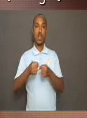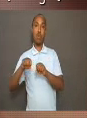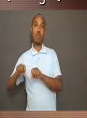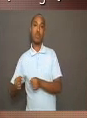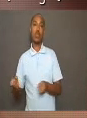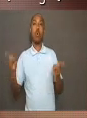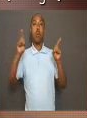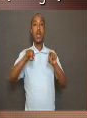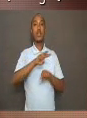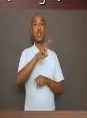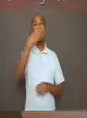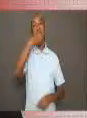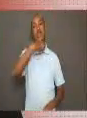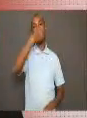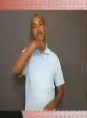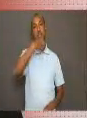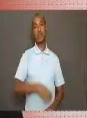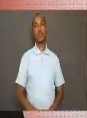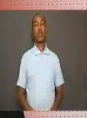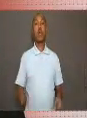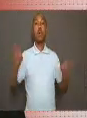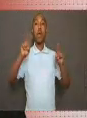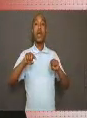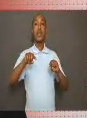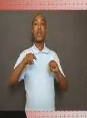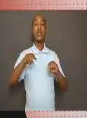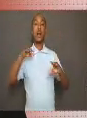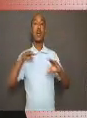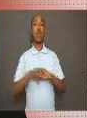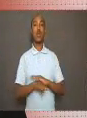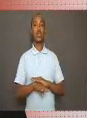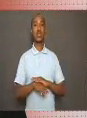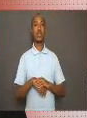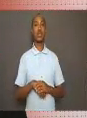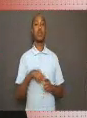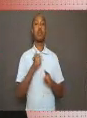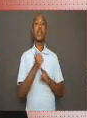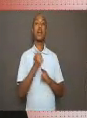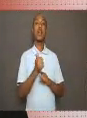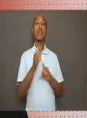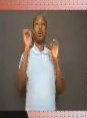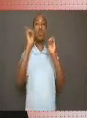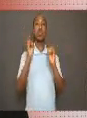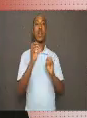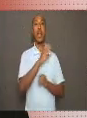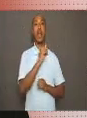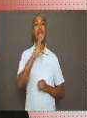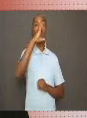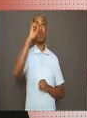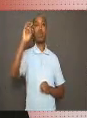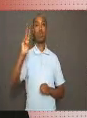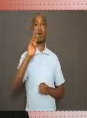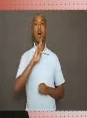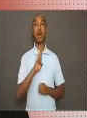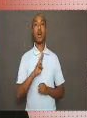decompose when they are heated. When this occurs, metals oxides and carbon